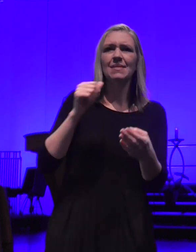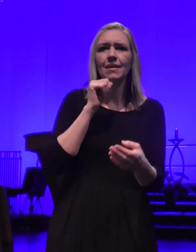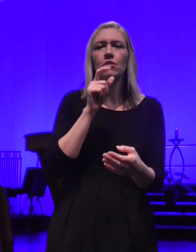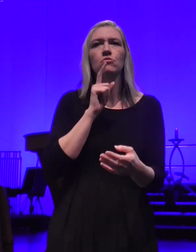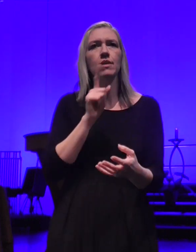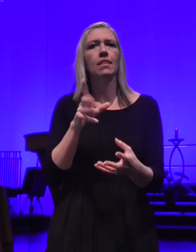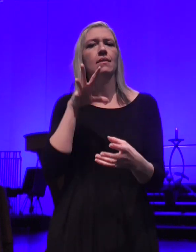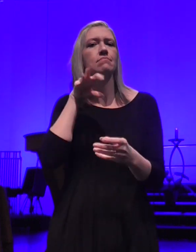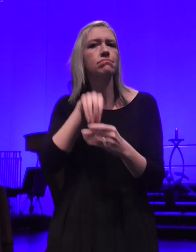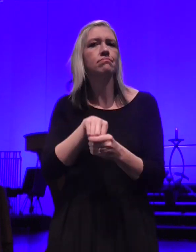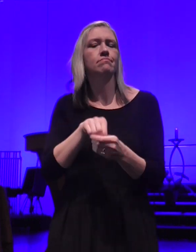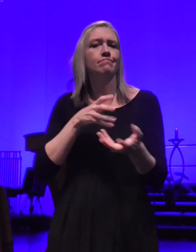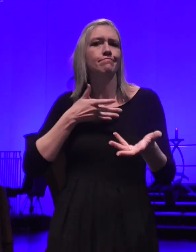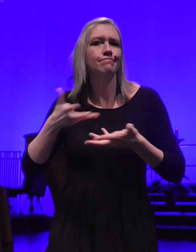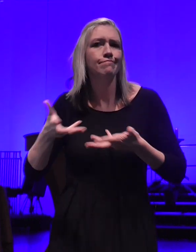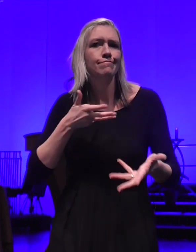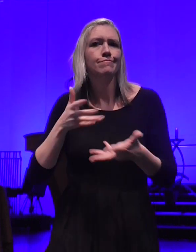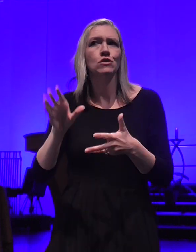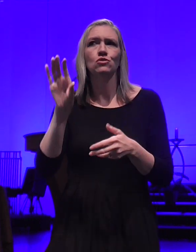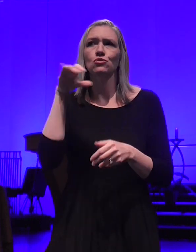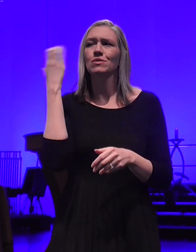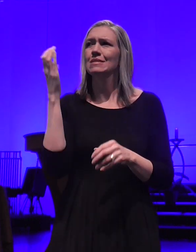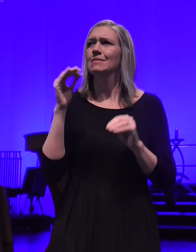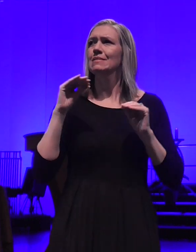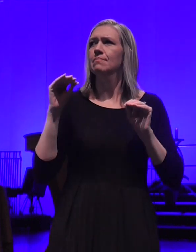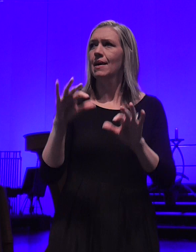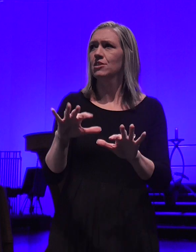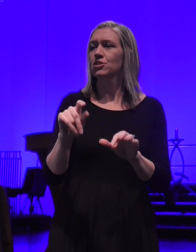in the Christmas magic of giving.